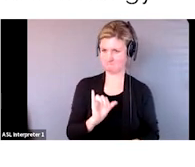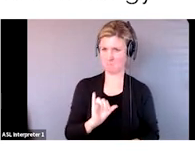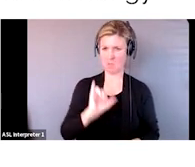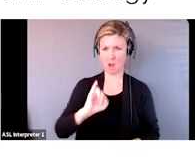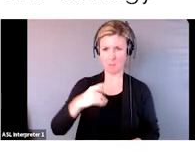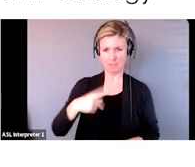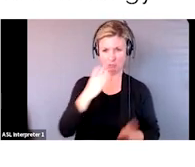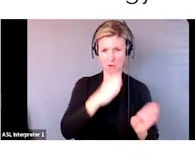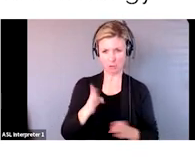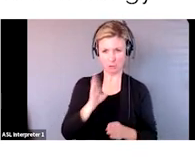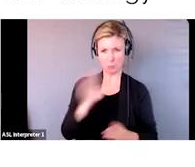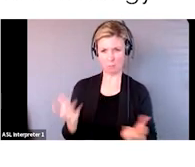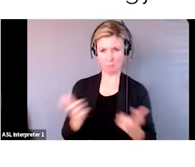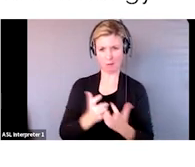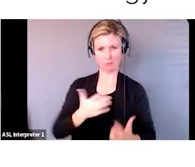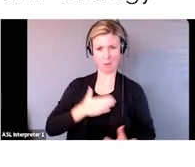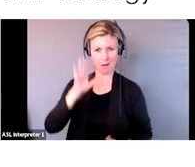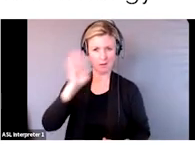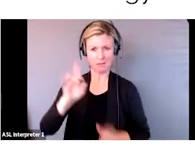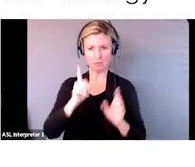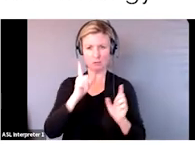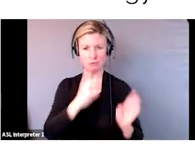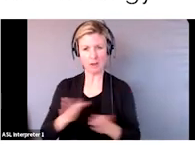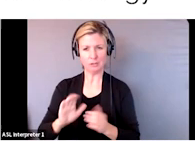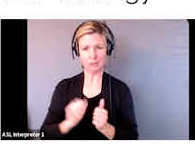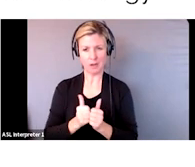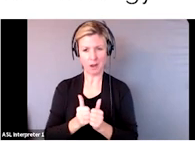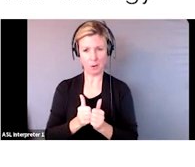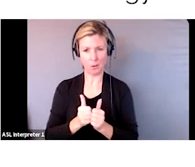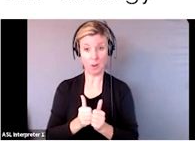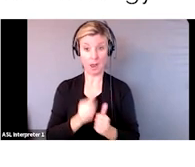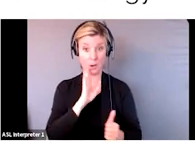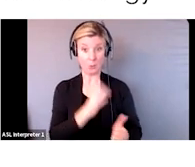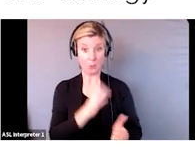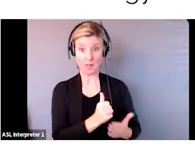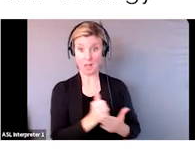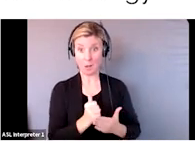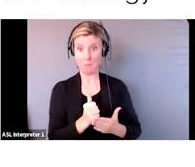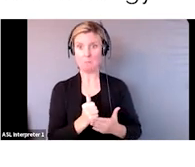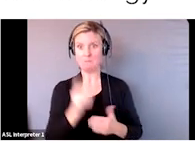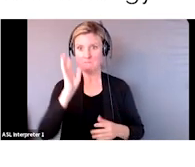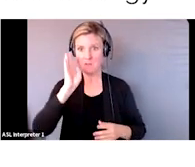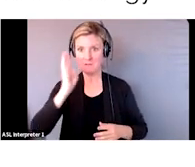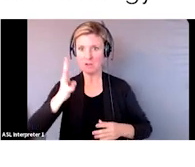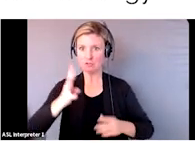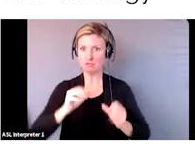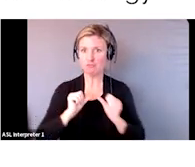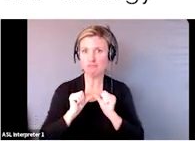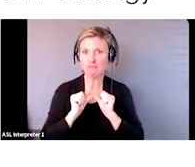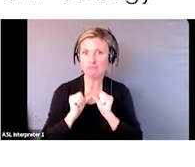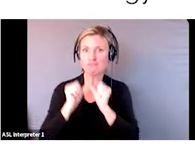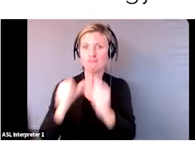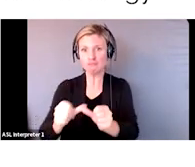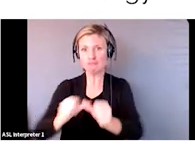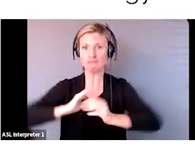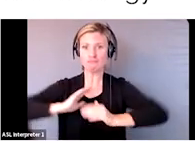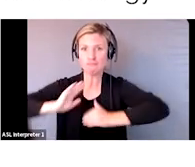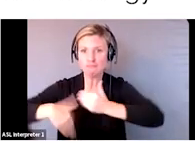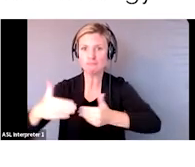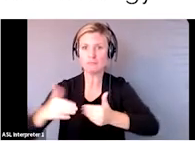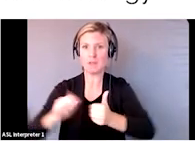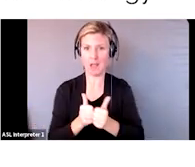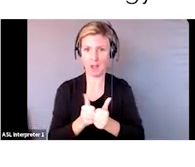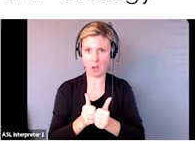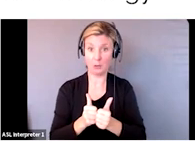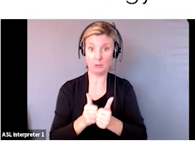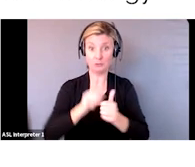innovation strategy? How does it drive your innovation further? That whole creation process and then filing